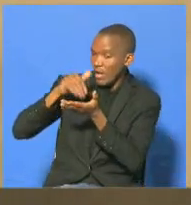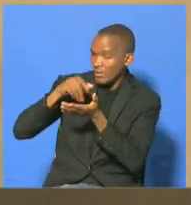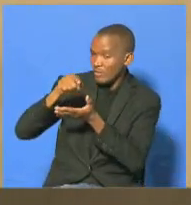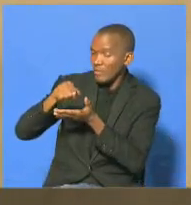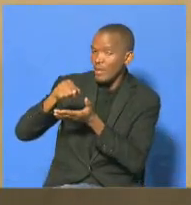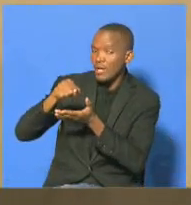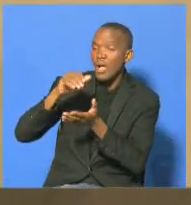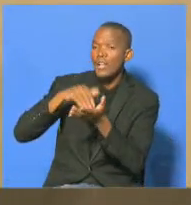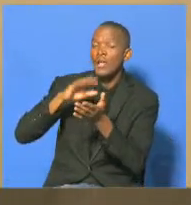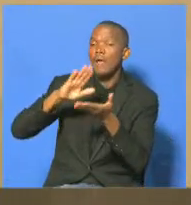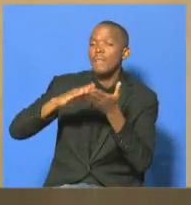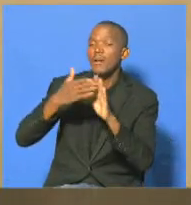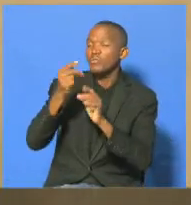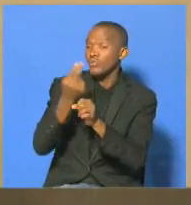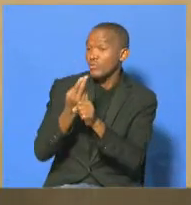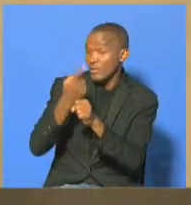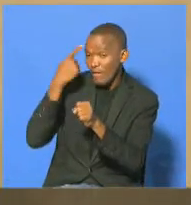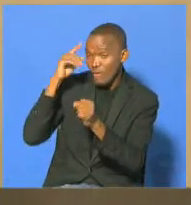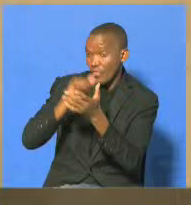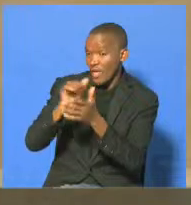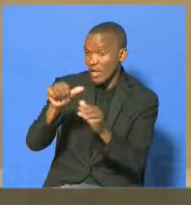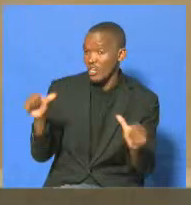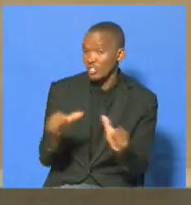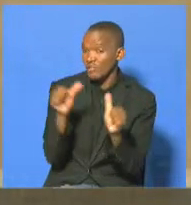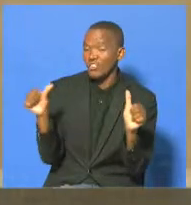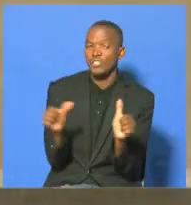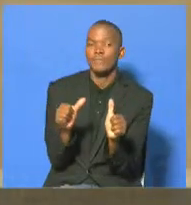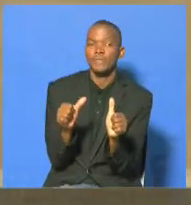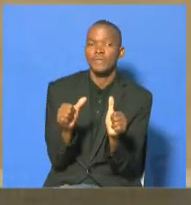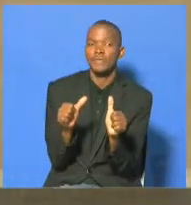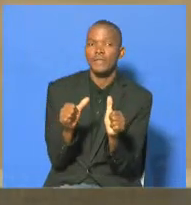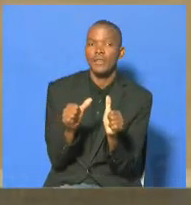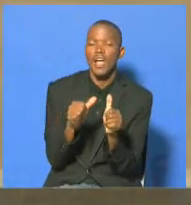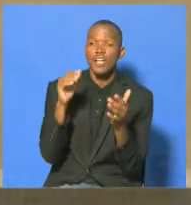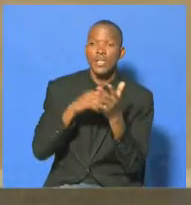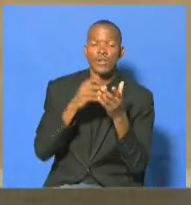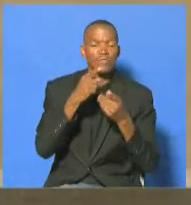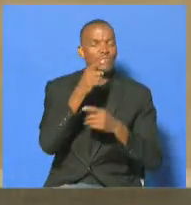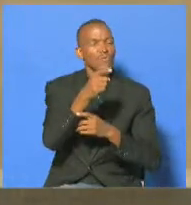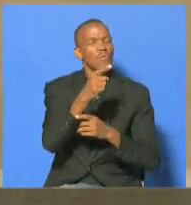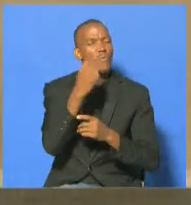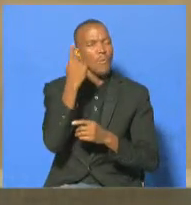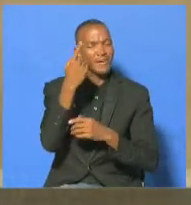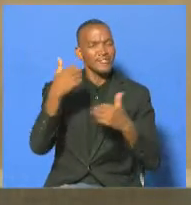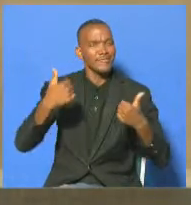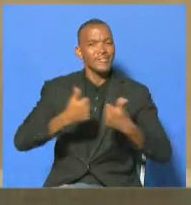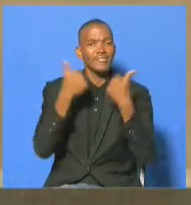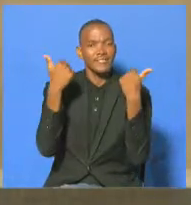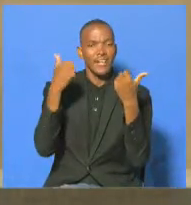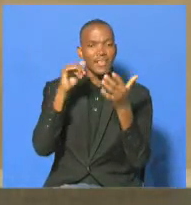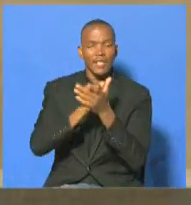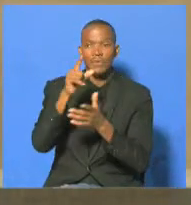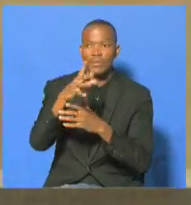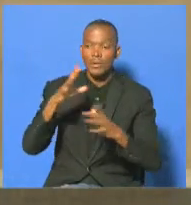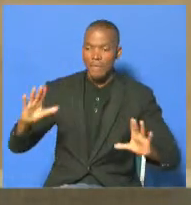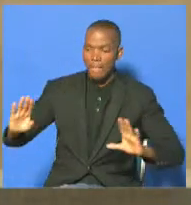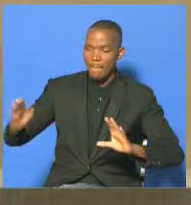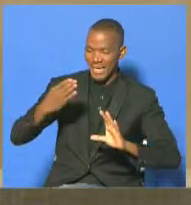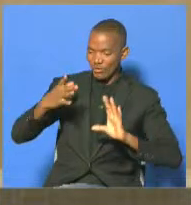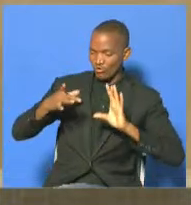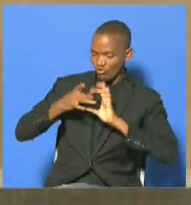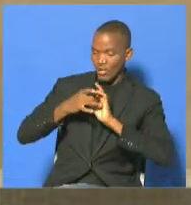in and be useful for the activity itself. The third major challenge is to reconcile with